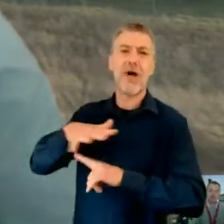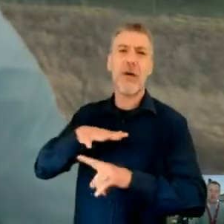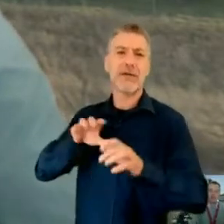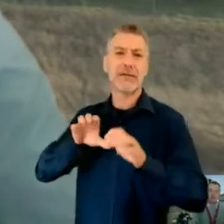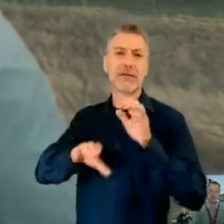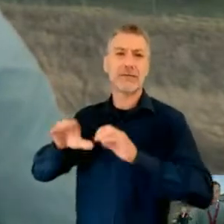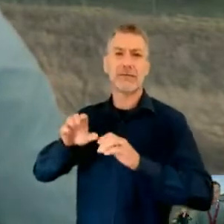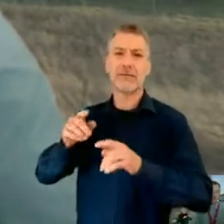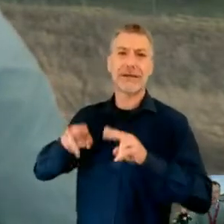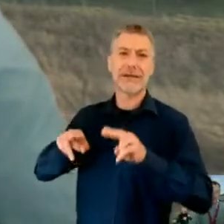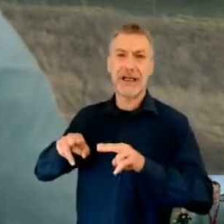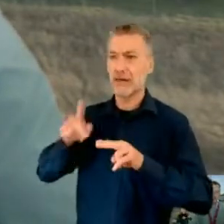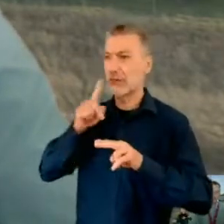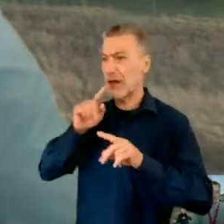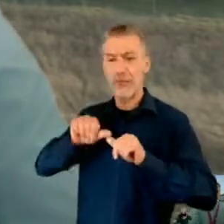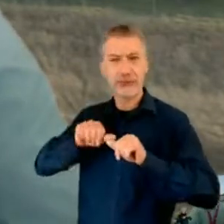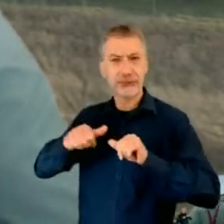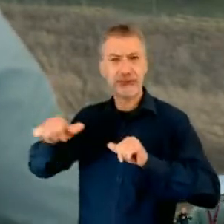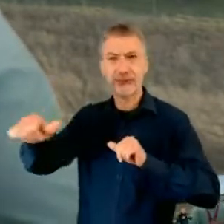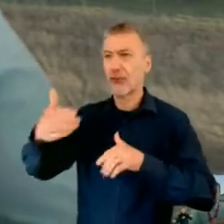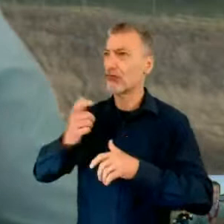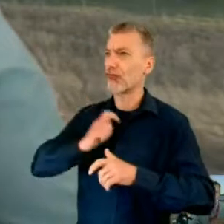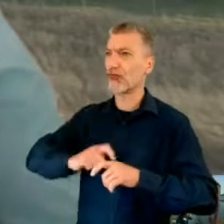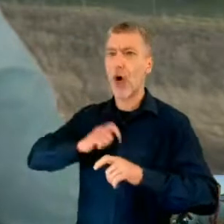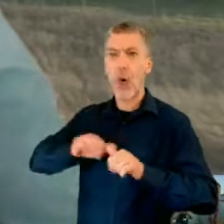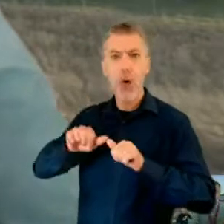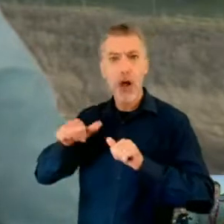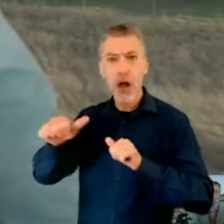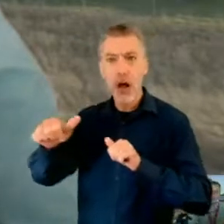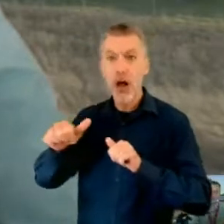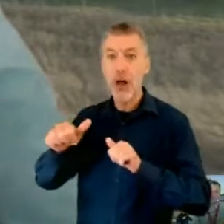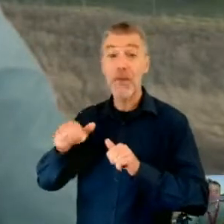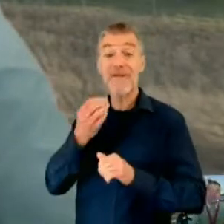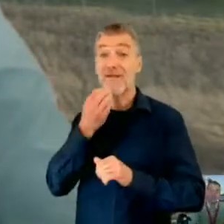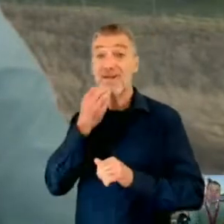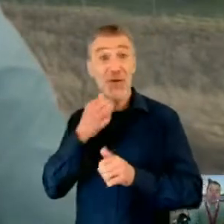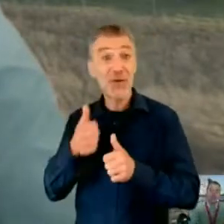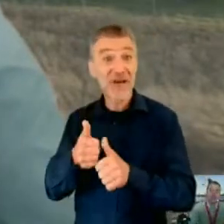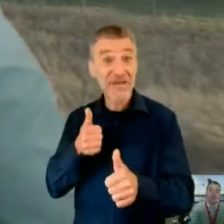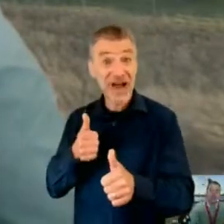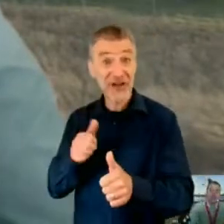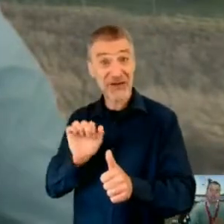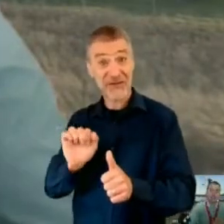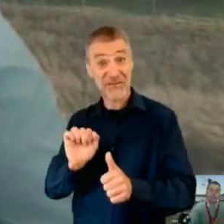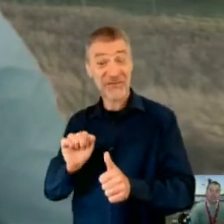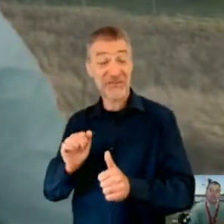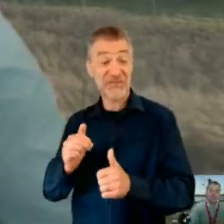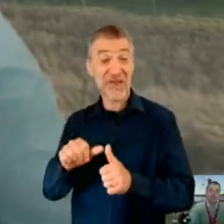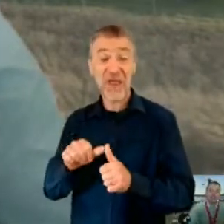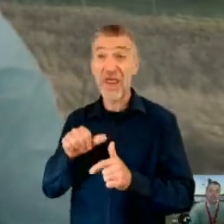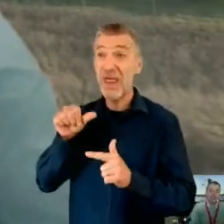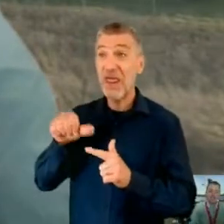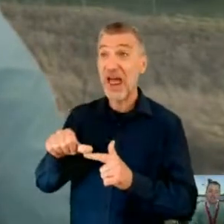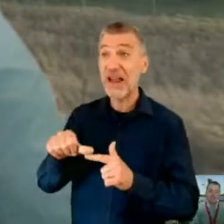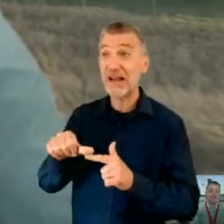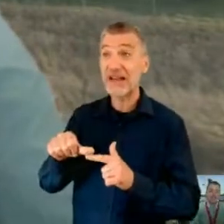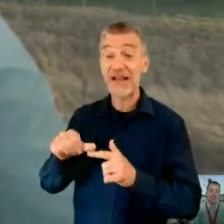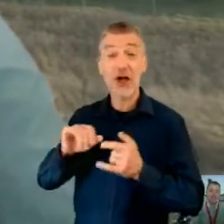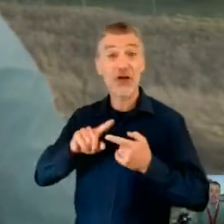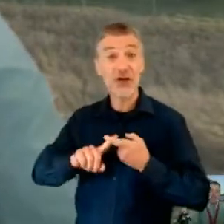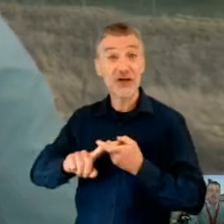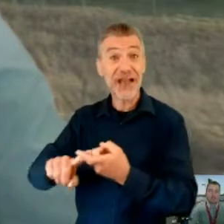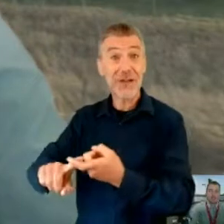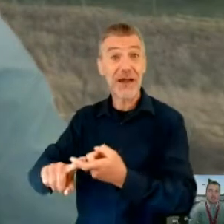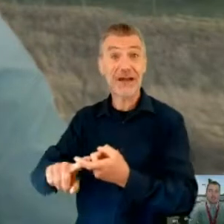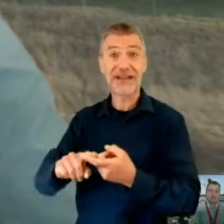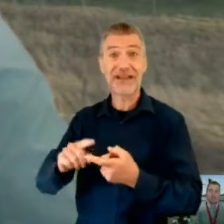environmental roles. So I started off at a food factory doing health, safety and environment, and then went on to sustainability. So looking at